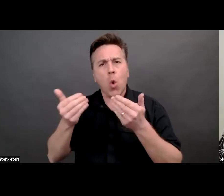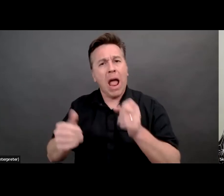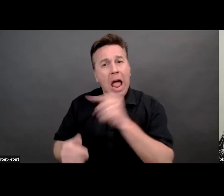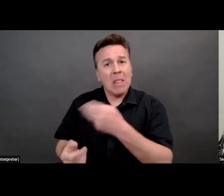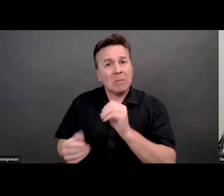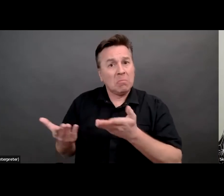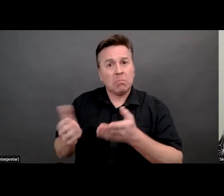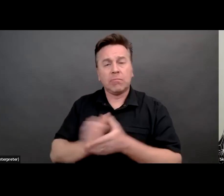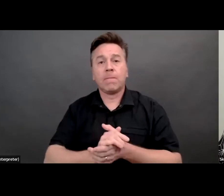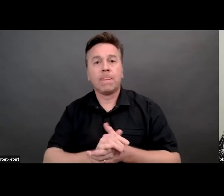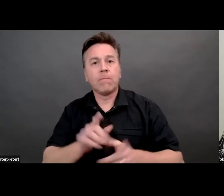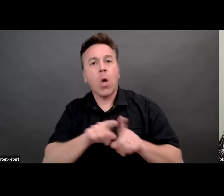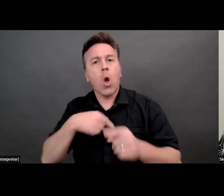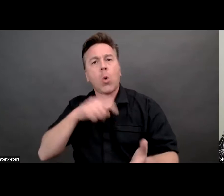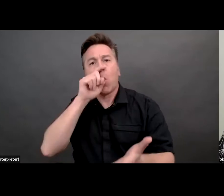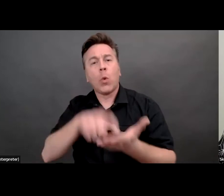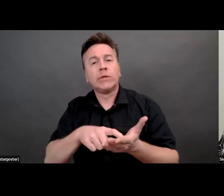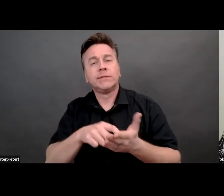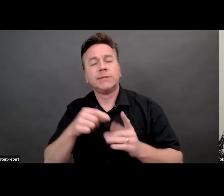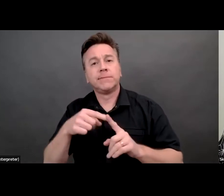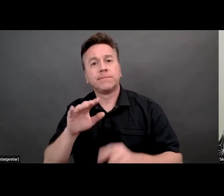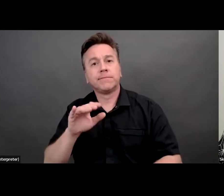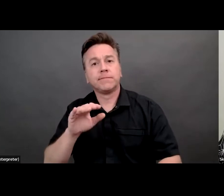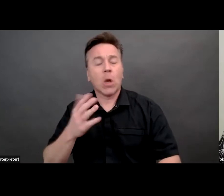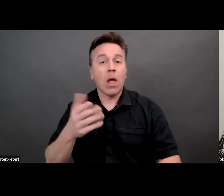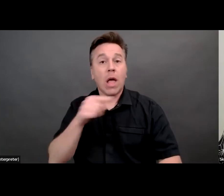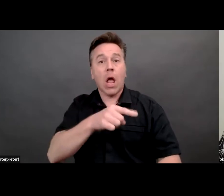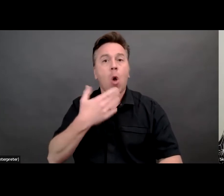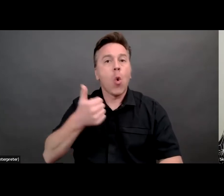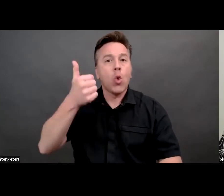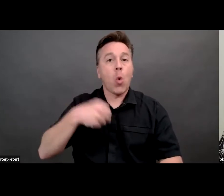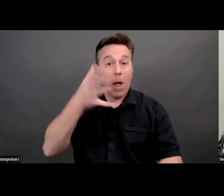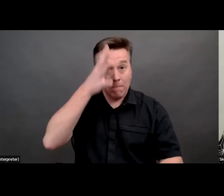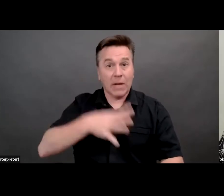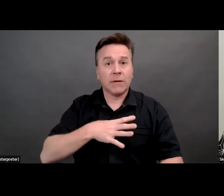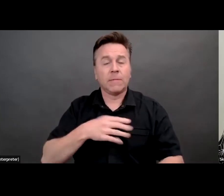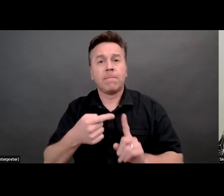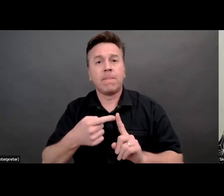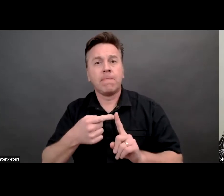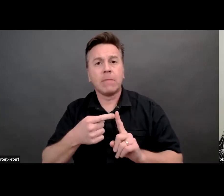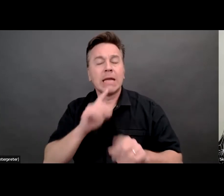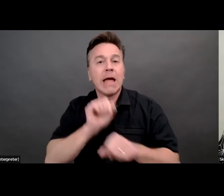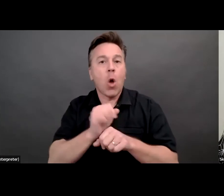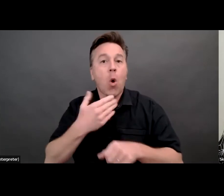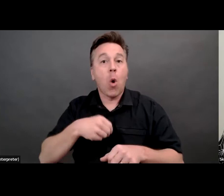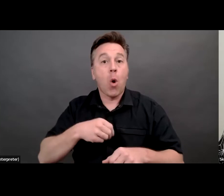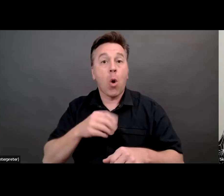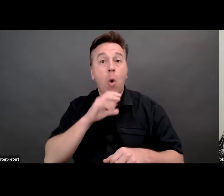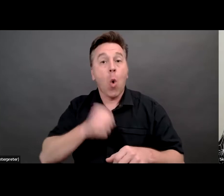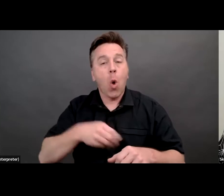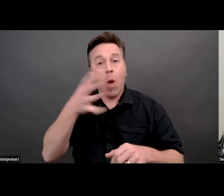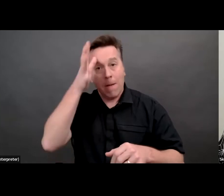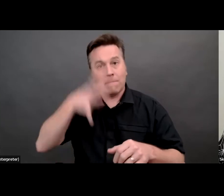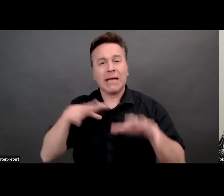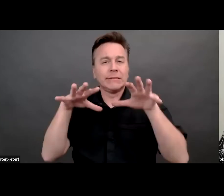them. And I had also noticed that, and he was an old white man, which definitely old white men dominate